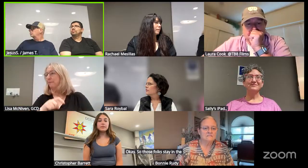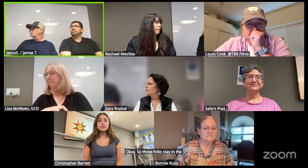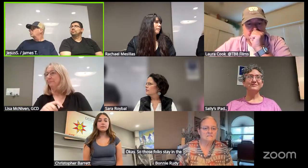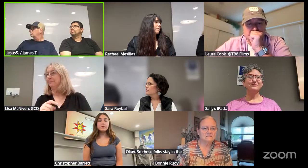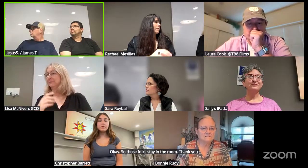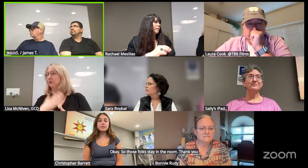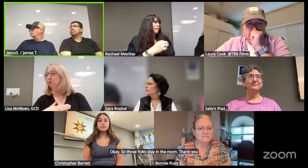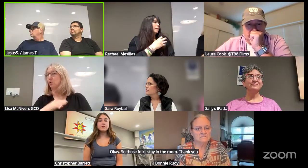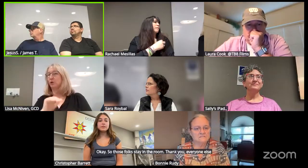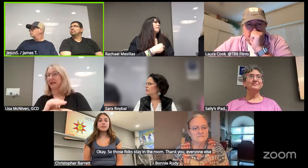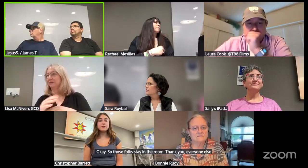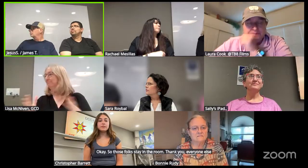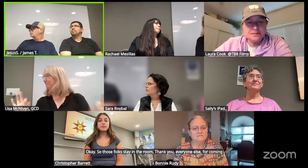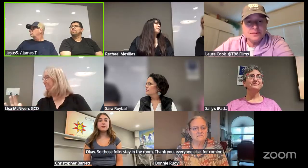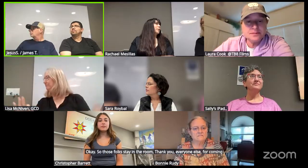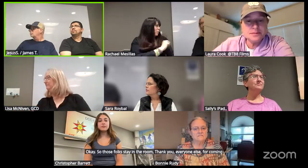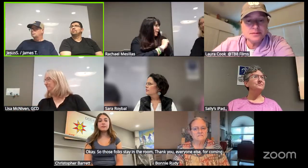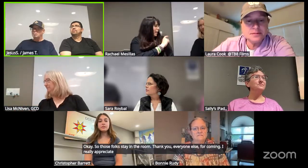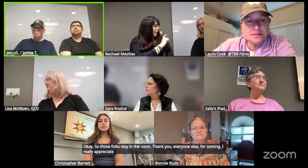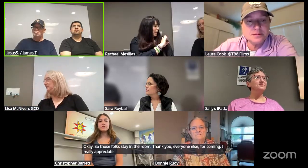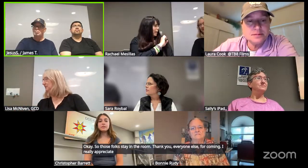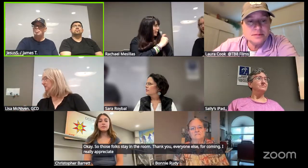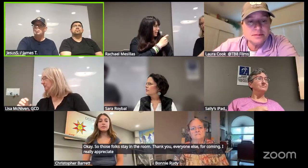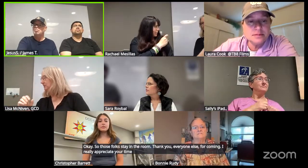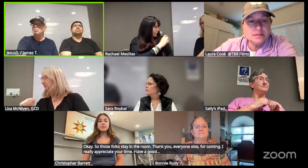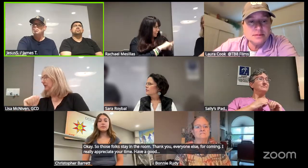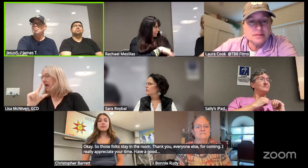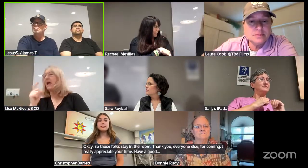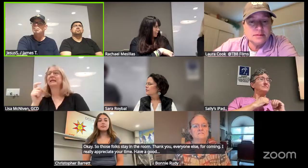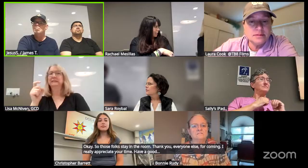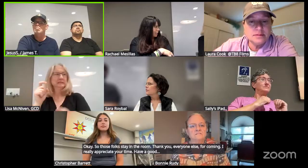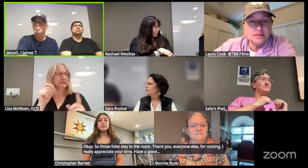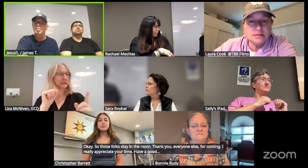everyone else for coming. I really appreciate your time. Have a good evening.